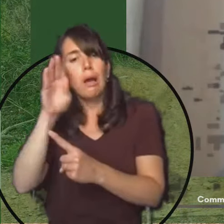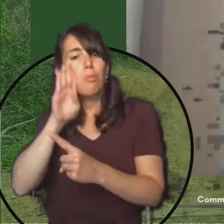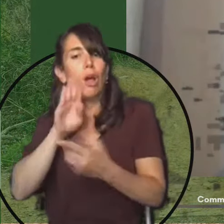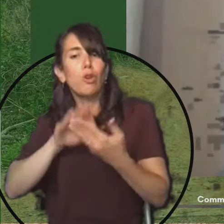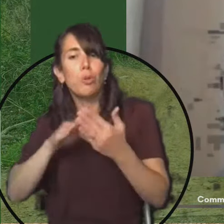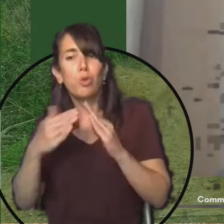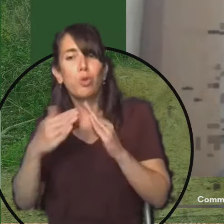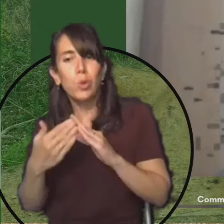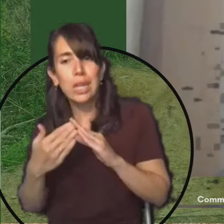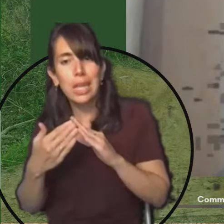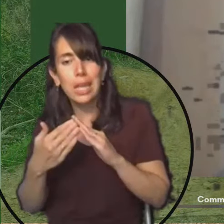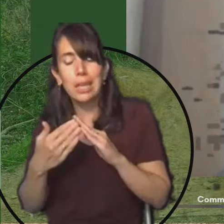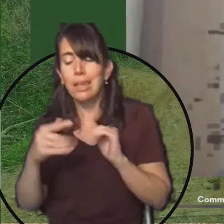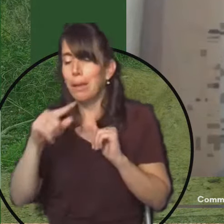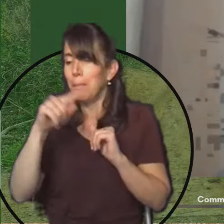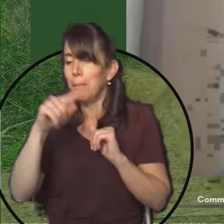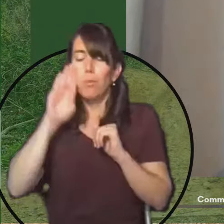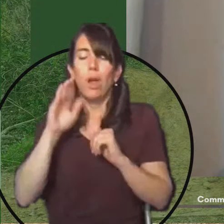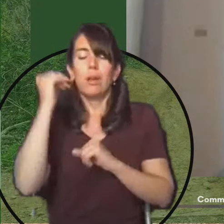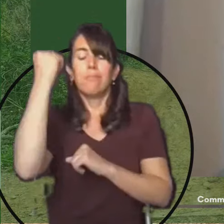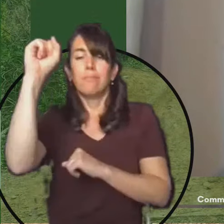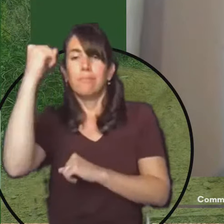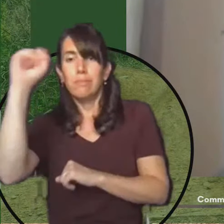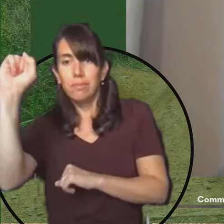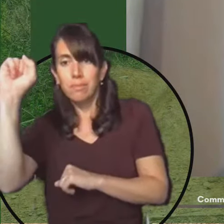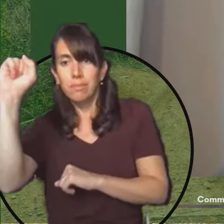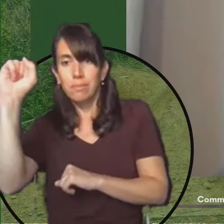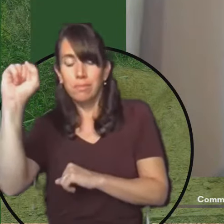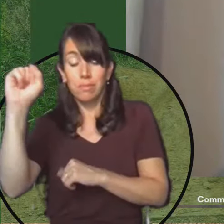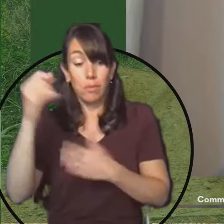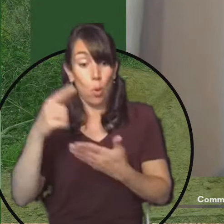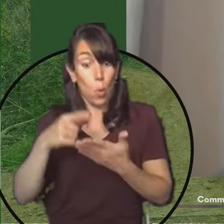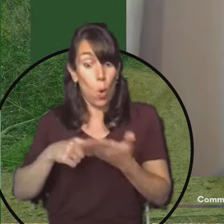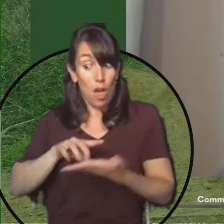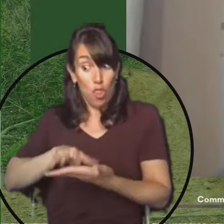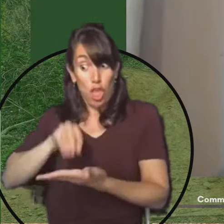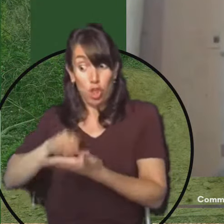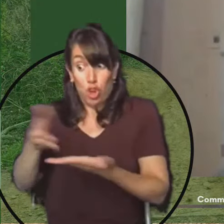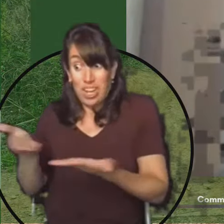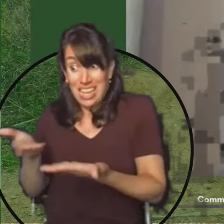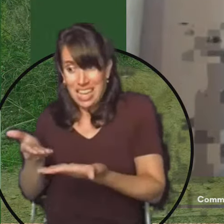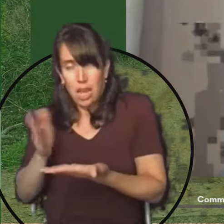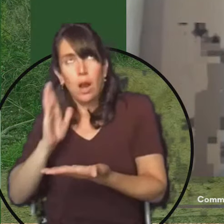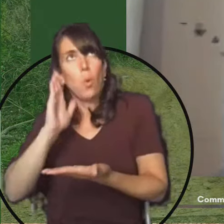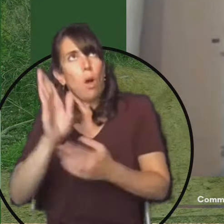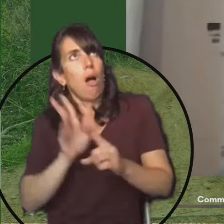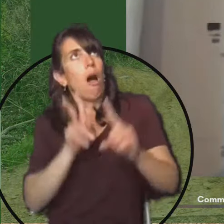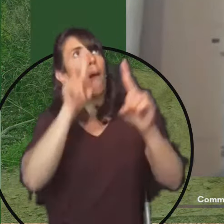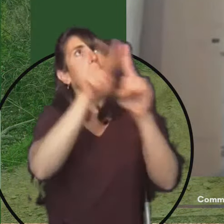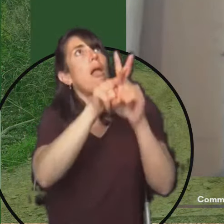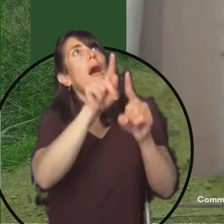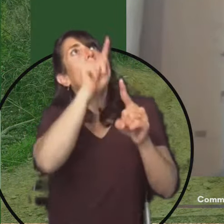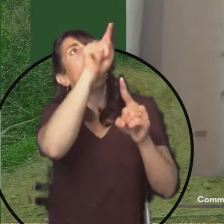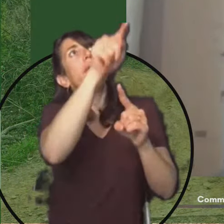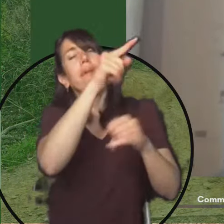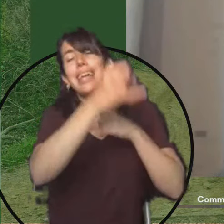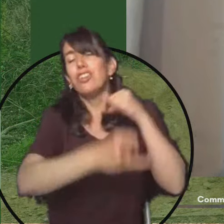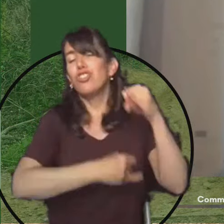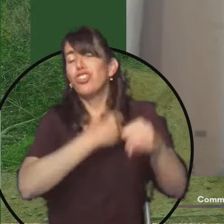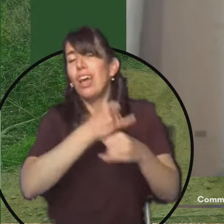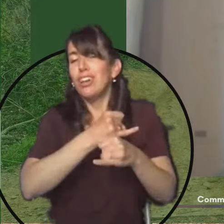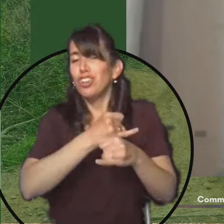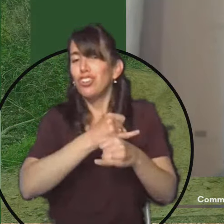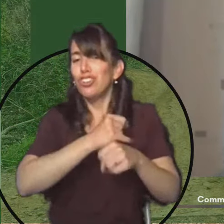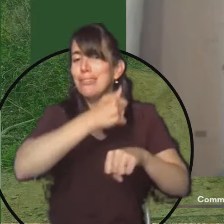be exported to Palestine to be used against Palestinians. And so this symmetry of police violence, police tactics, police